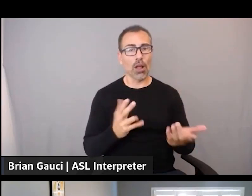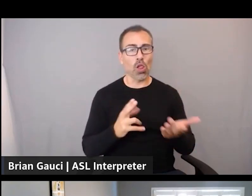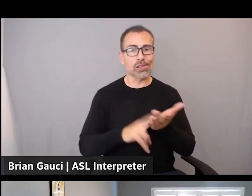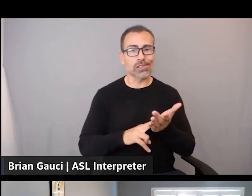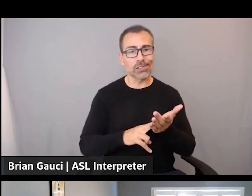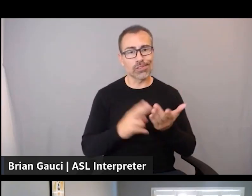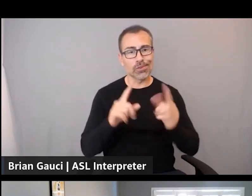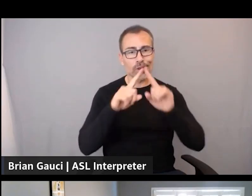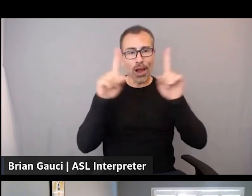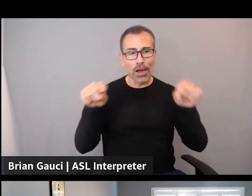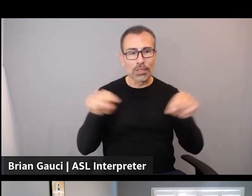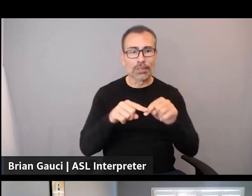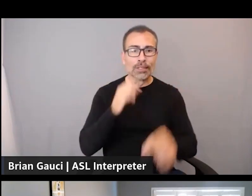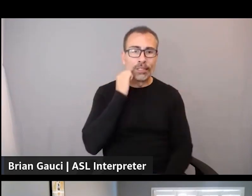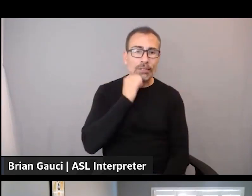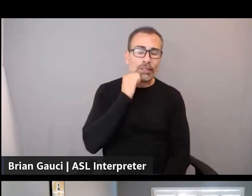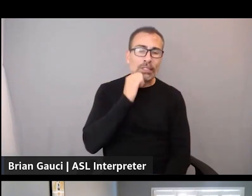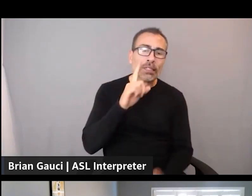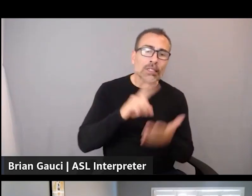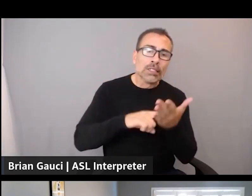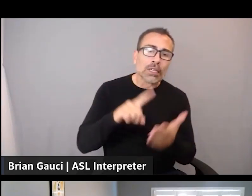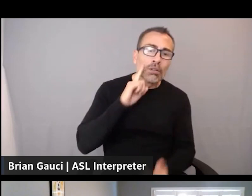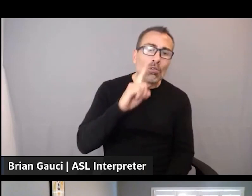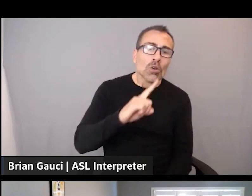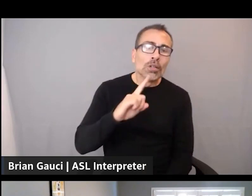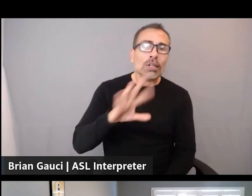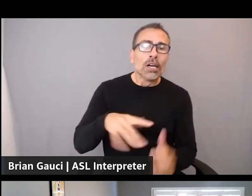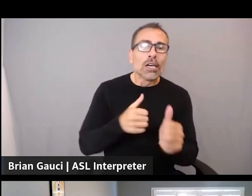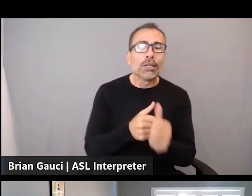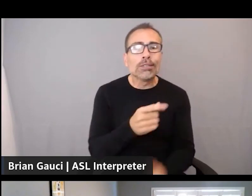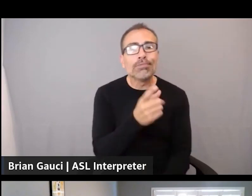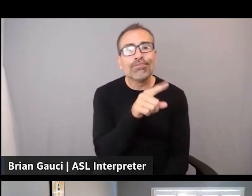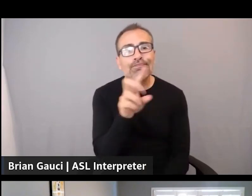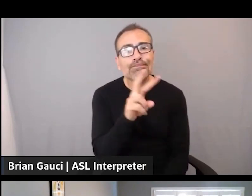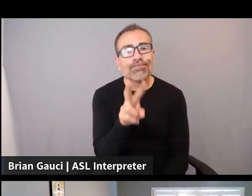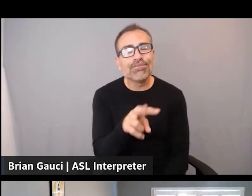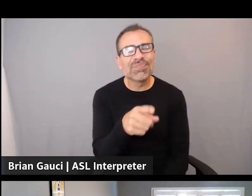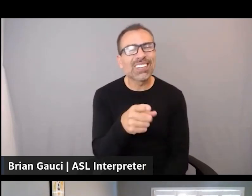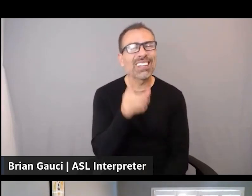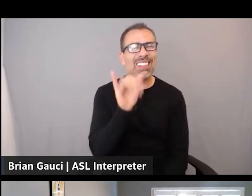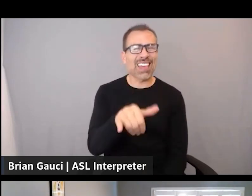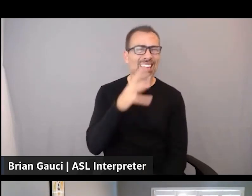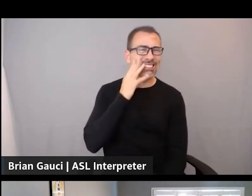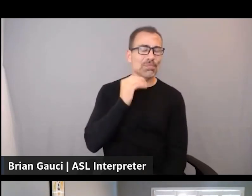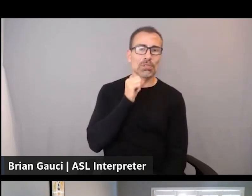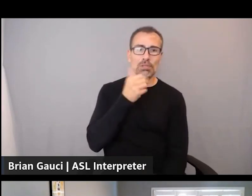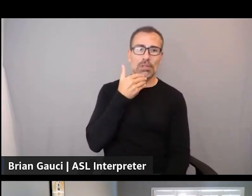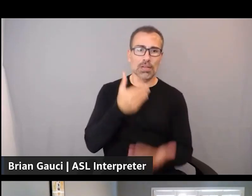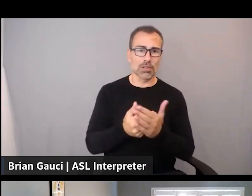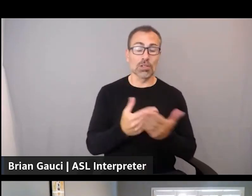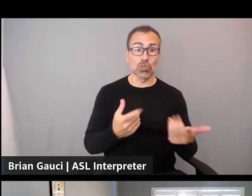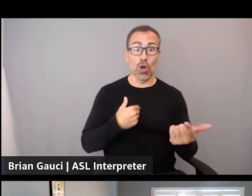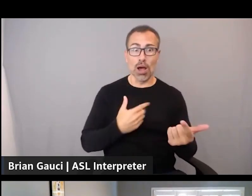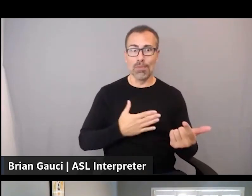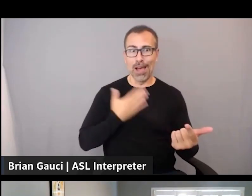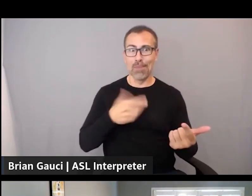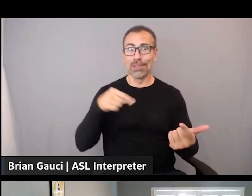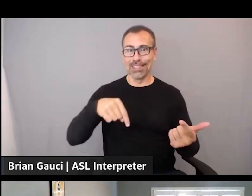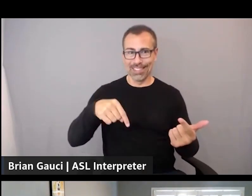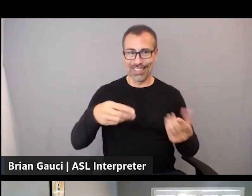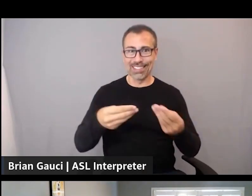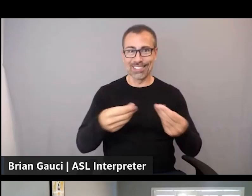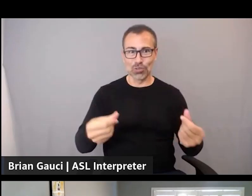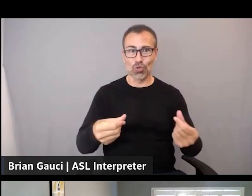see Yeah. if anything's been updated. That's not a good customer experience. So I'm glad Yeah. and very happy to see that we're solving this. And speaking